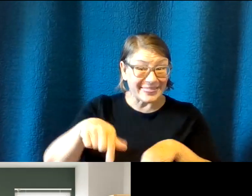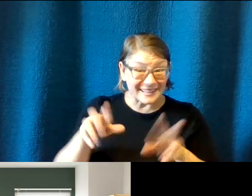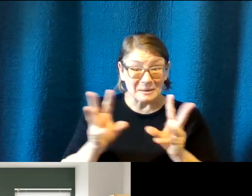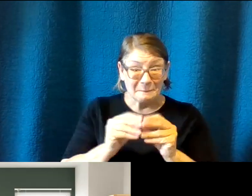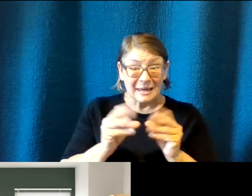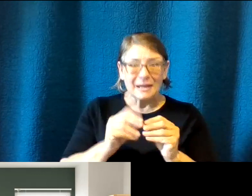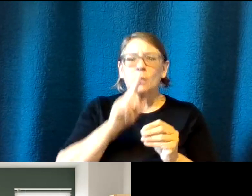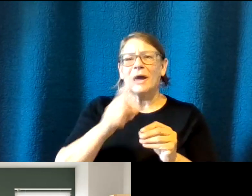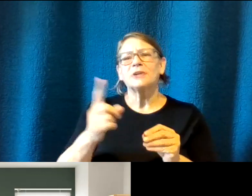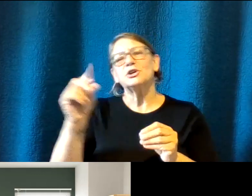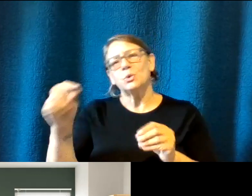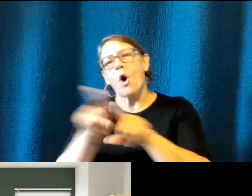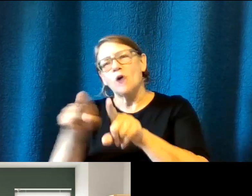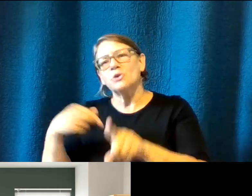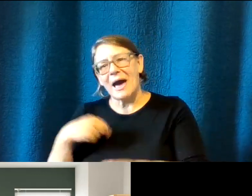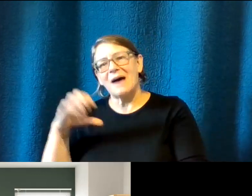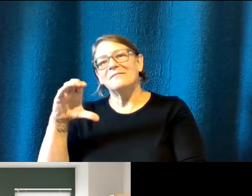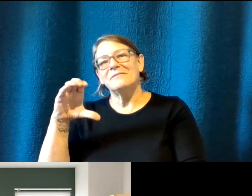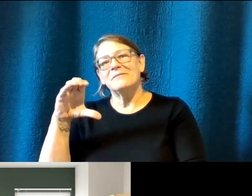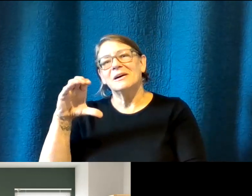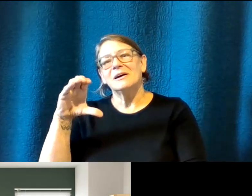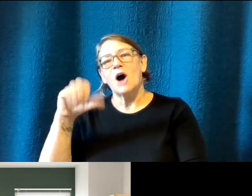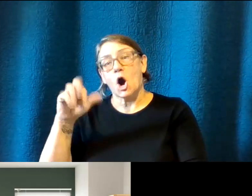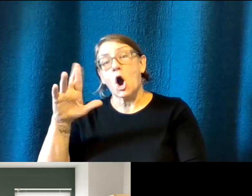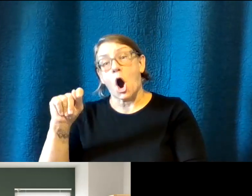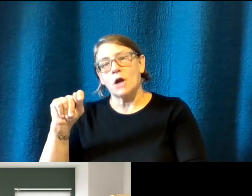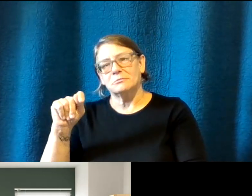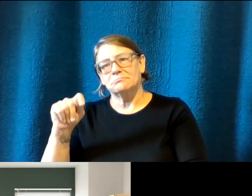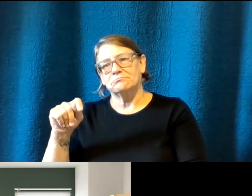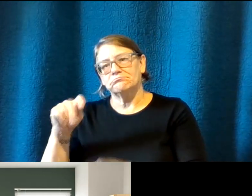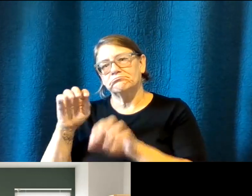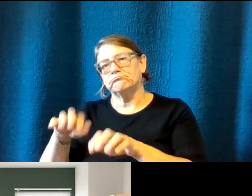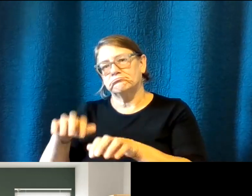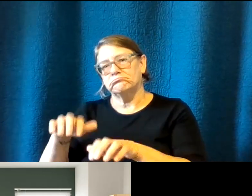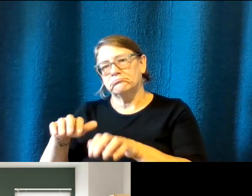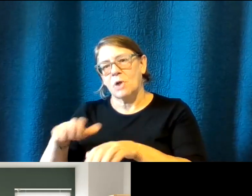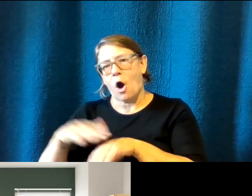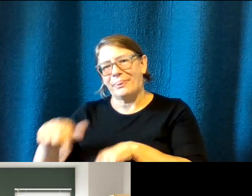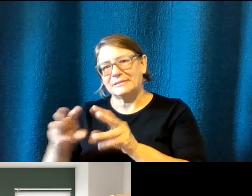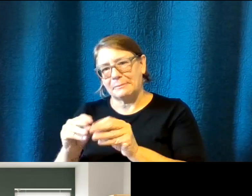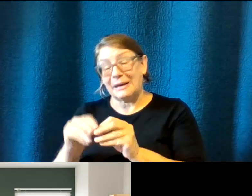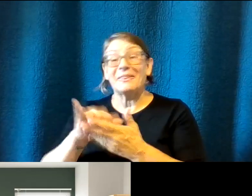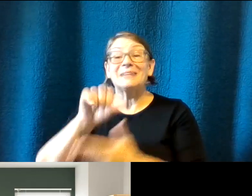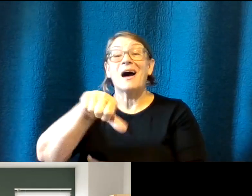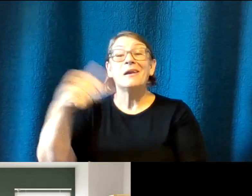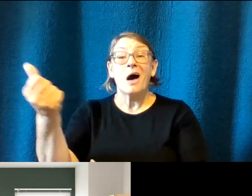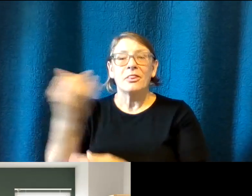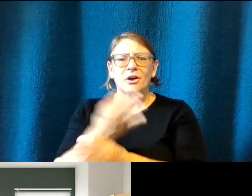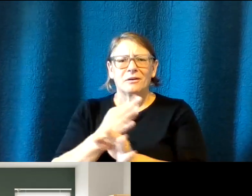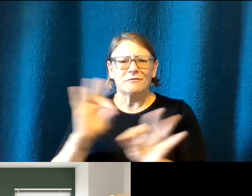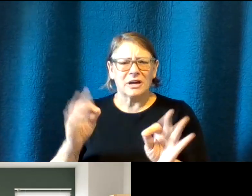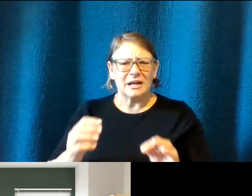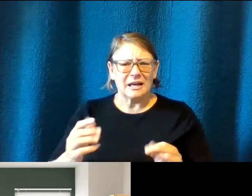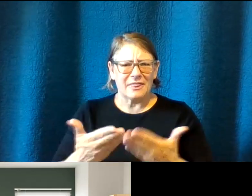actually have also have a closed captioner on this meeting as well, which again is another free thing, and it is a live